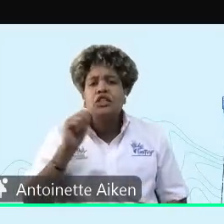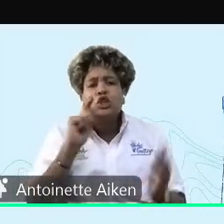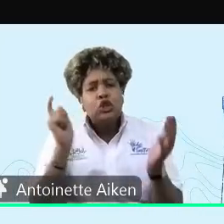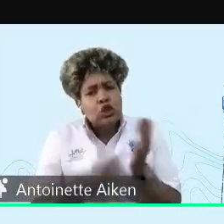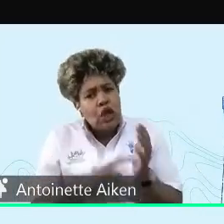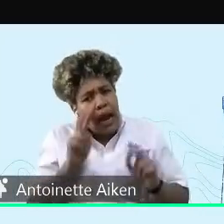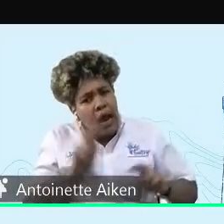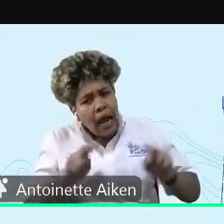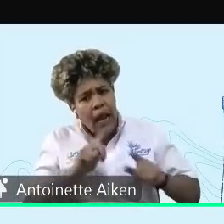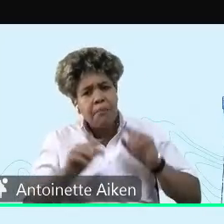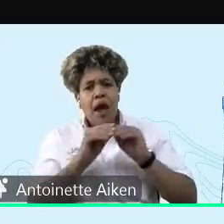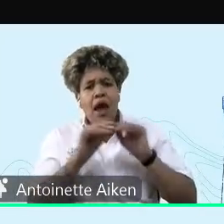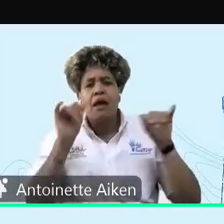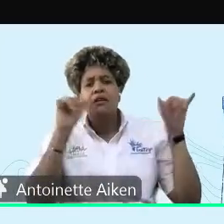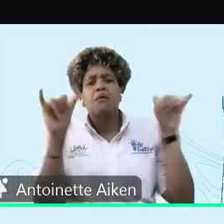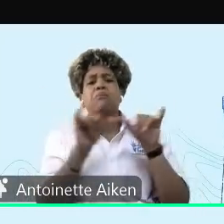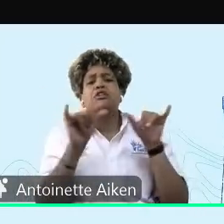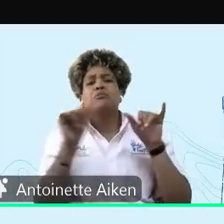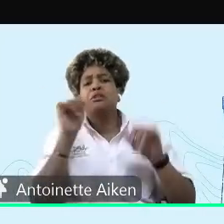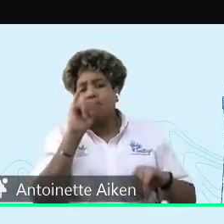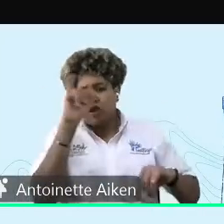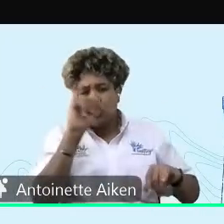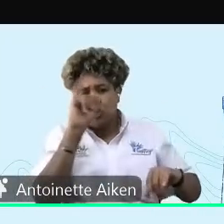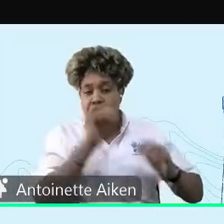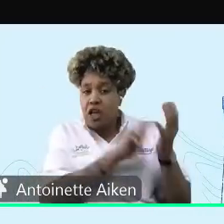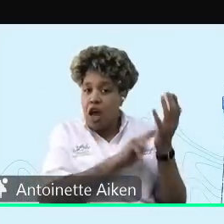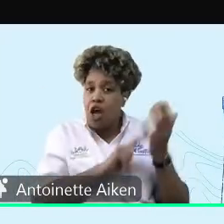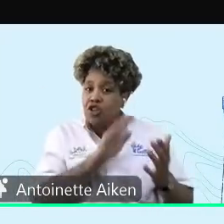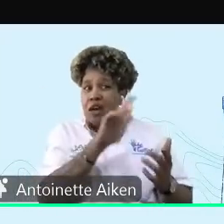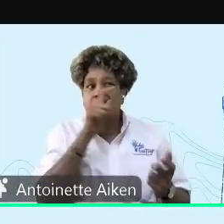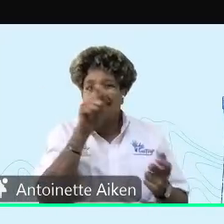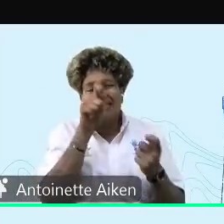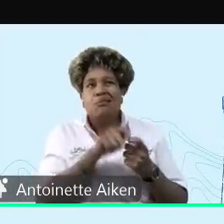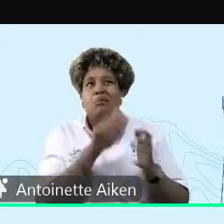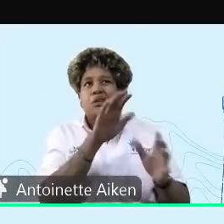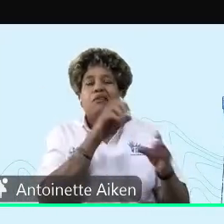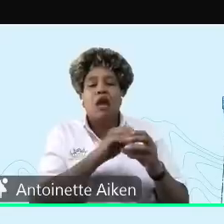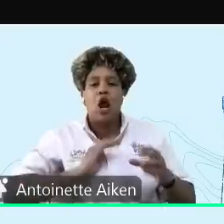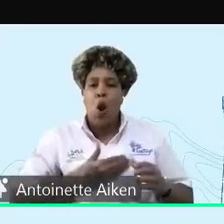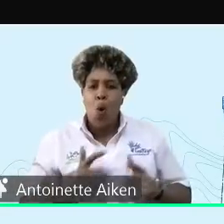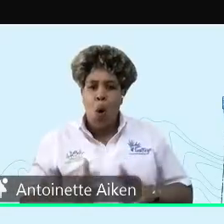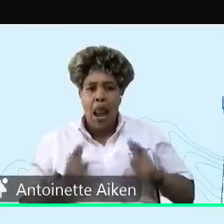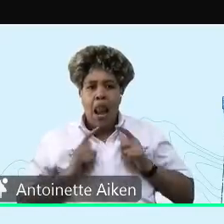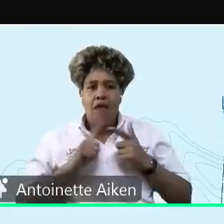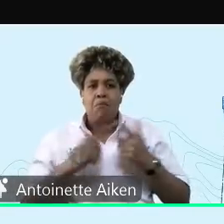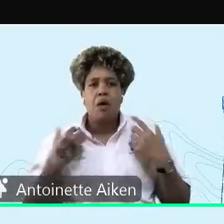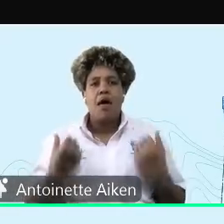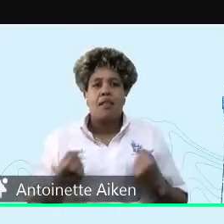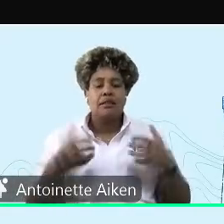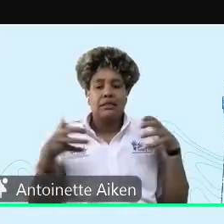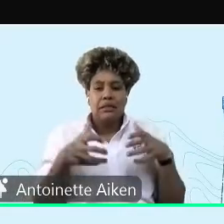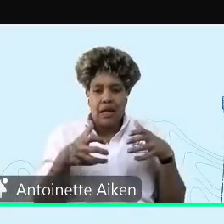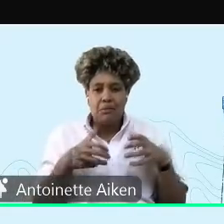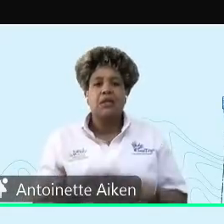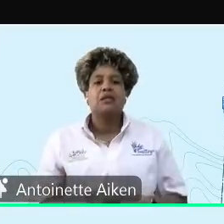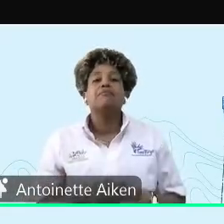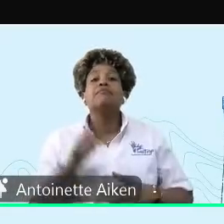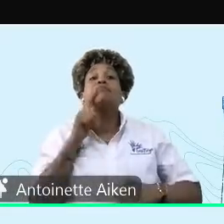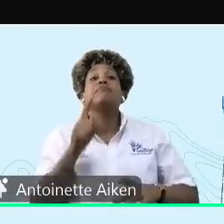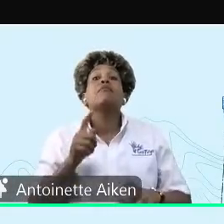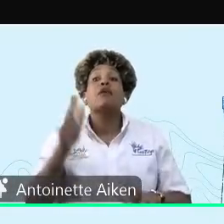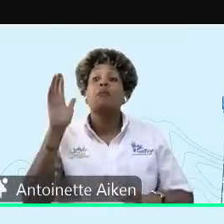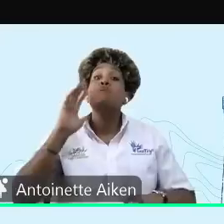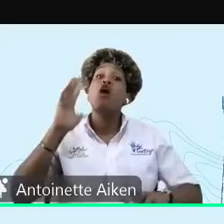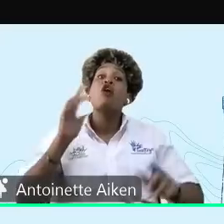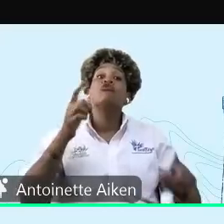recognition, and measurement of insurance contracts, particularly within our life and health segment. The prior